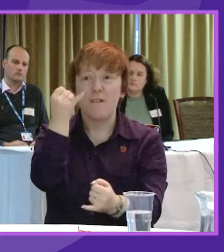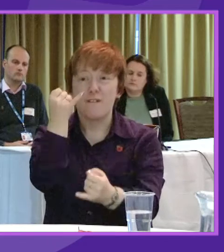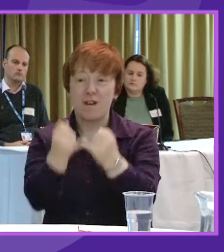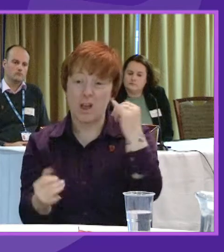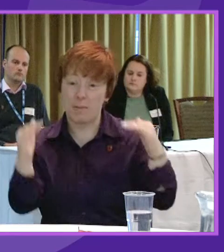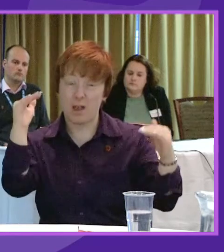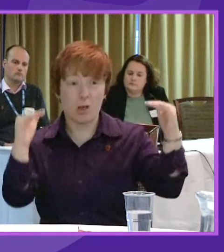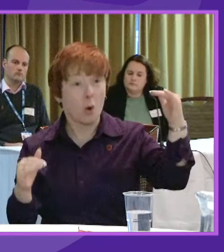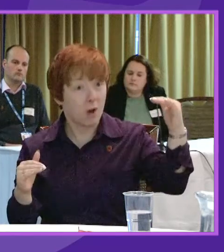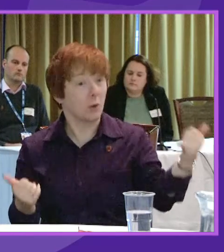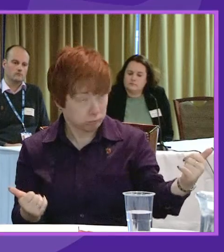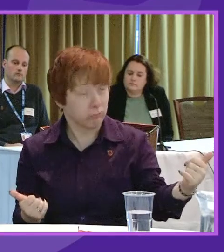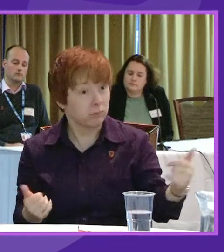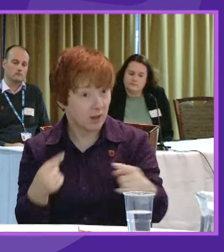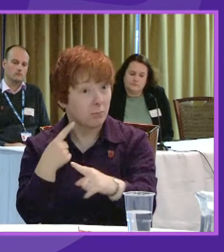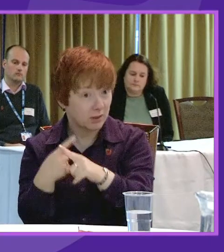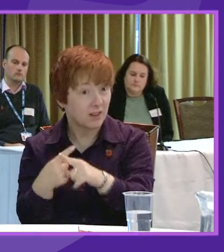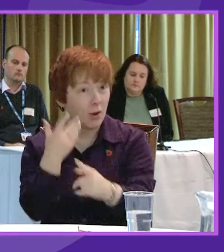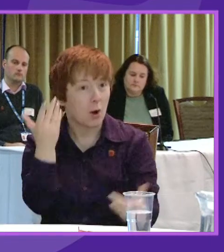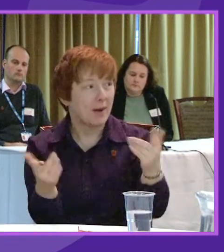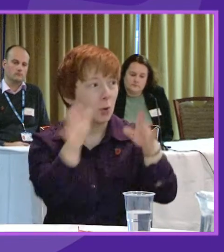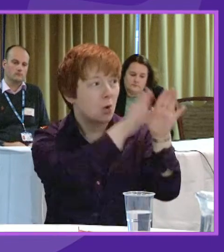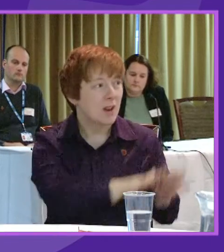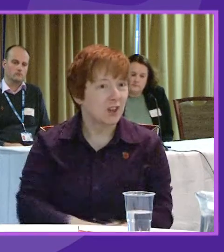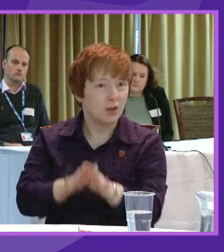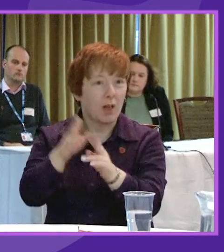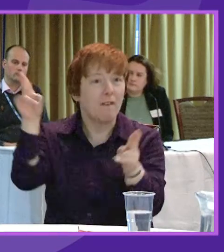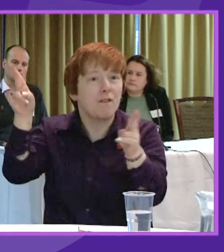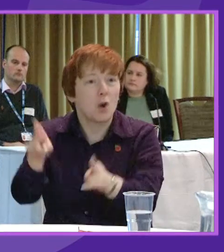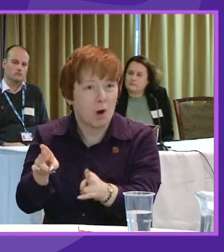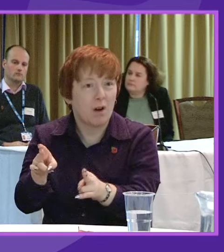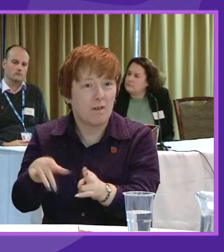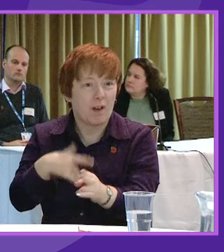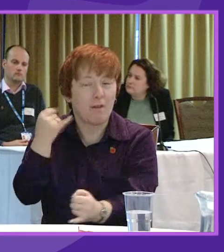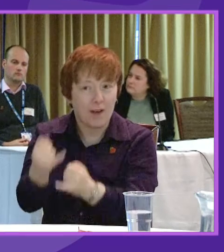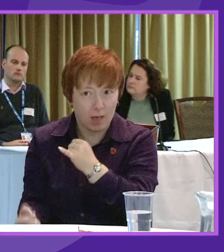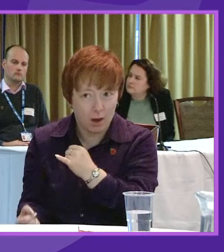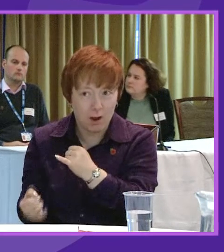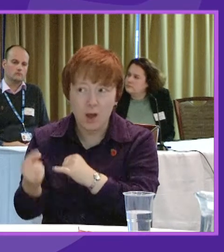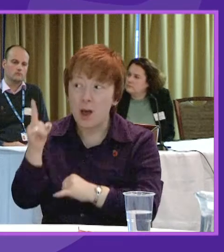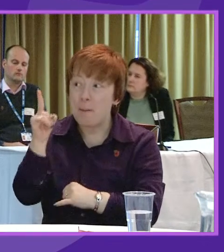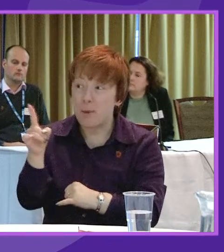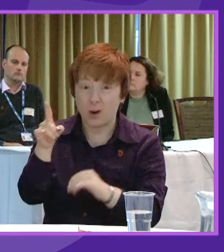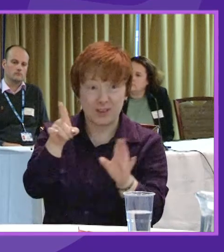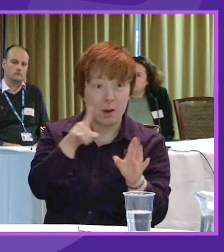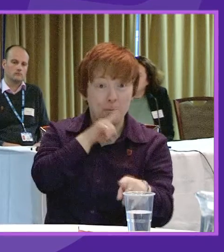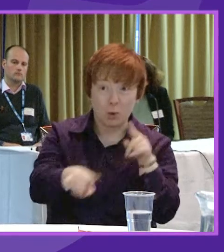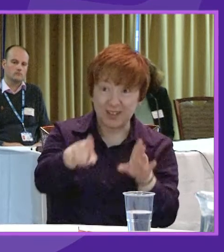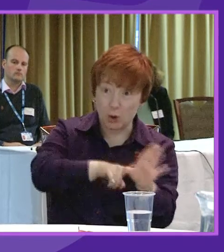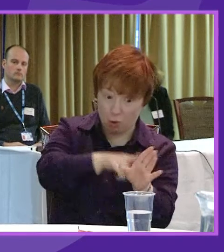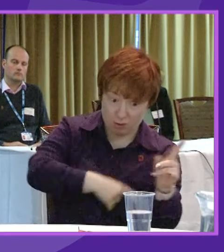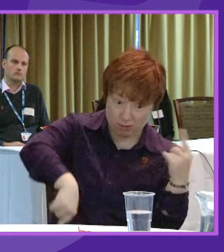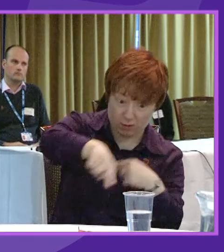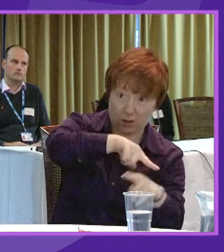were slightly lower than the national survey, which is really positive. But there are some really worrying numbers here, particularly given that this is a really